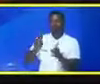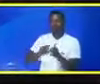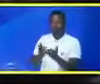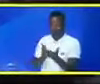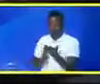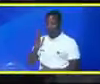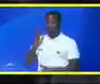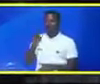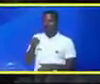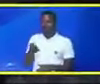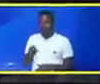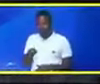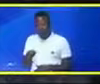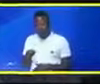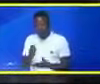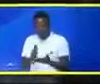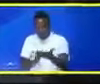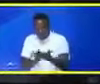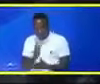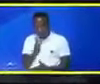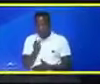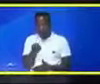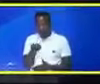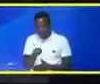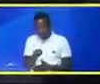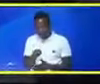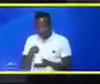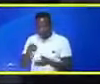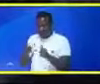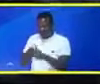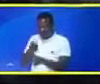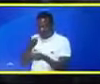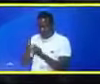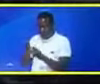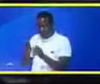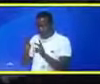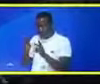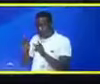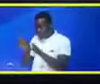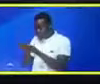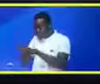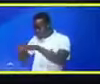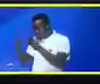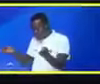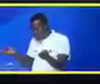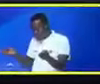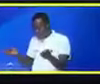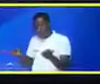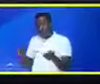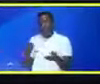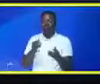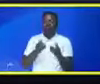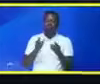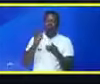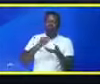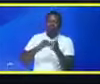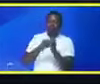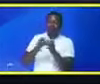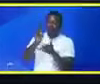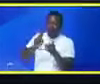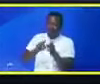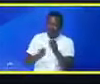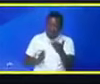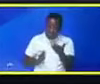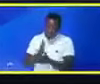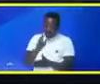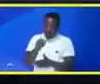keys. The first way we open doors according to scripture is by the use of